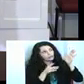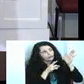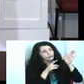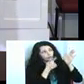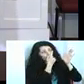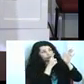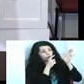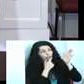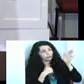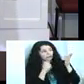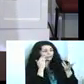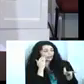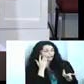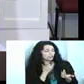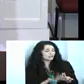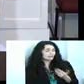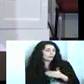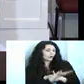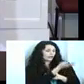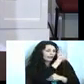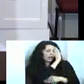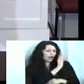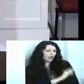morning, God.